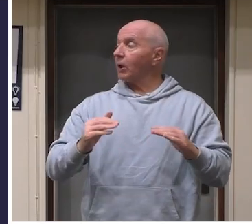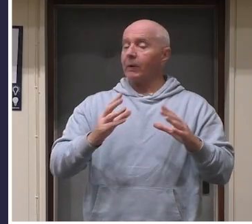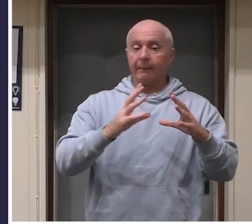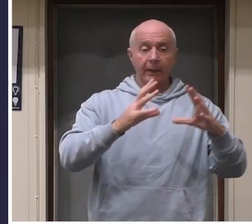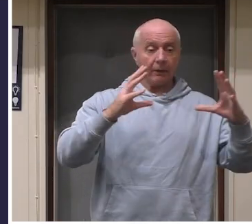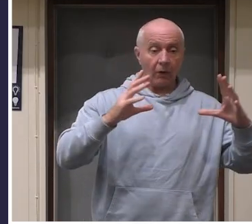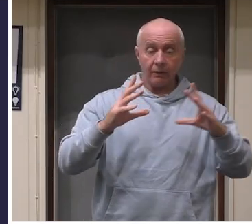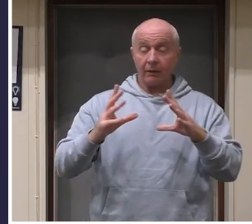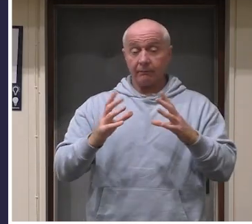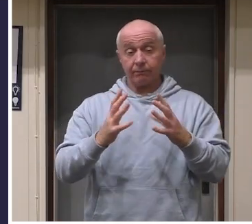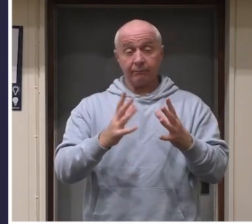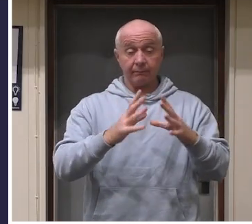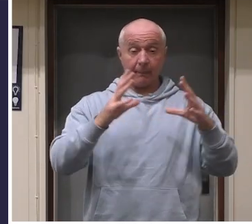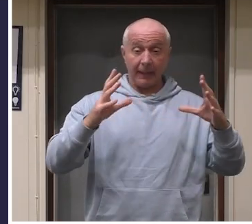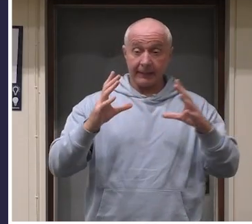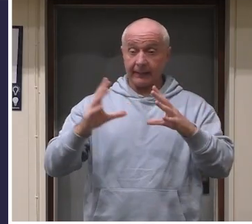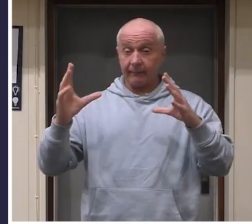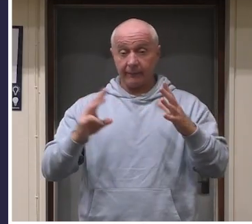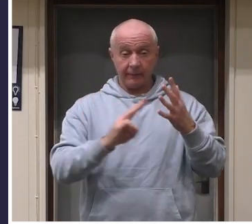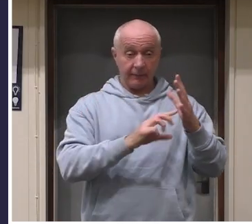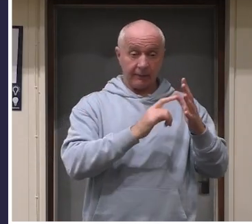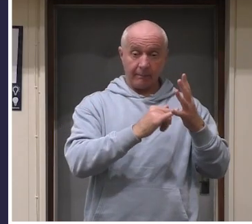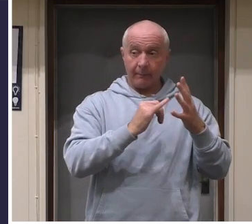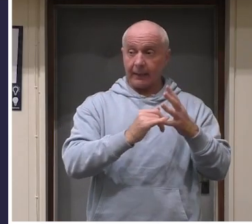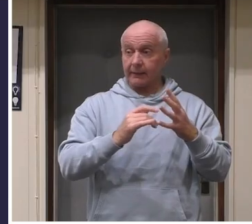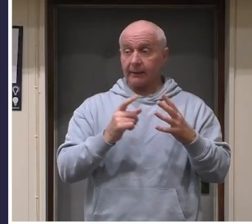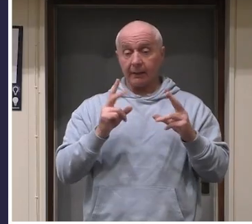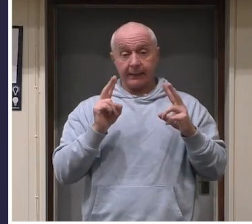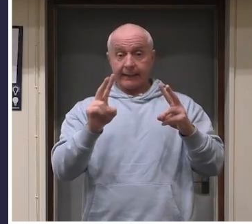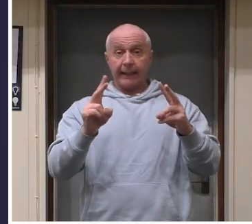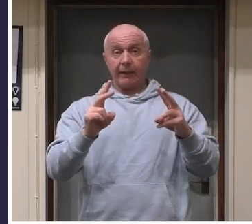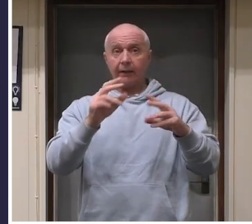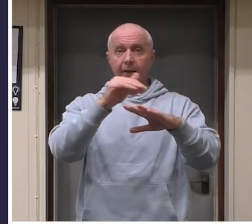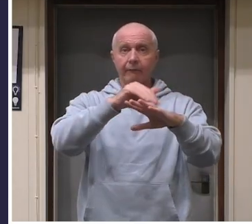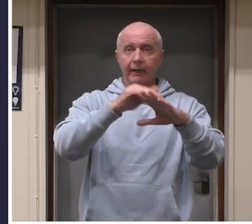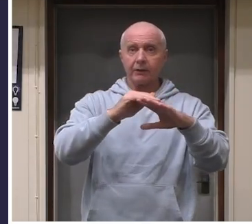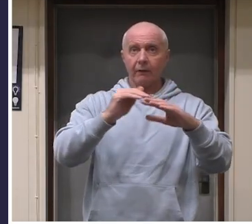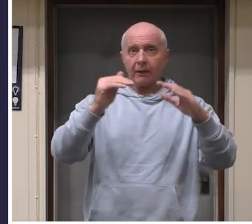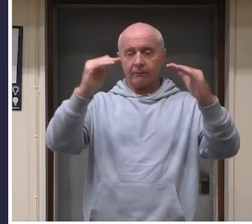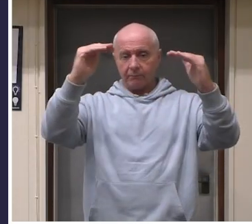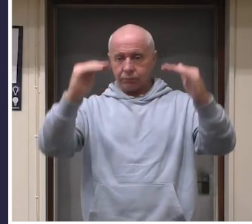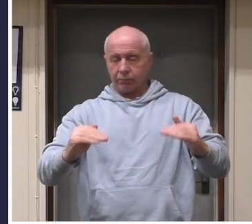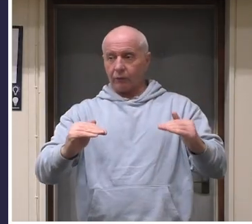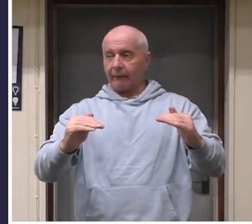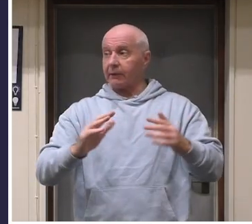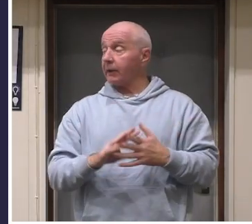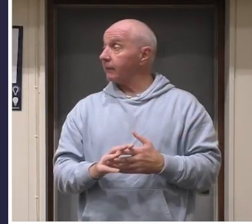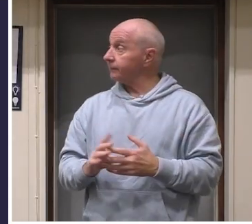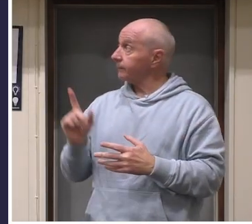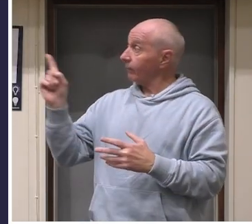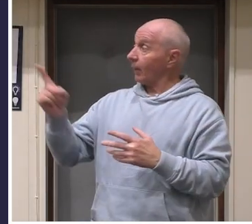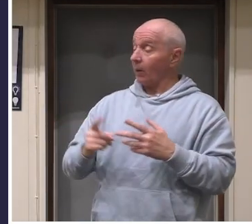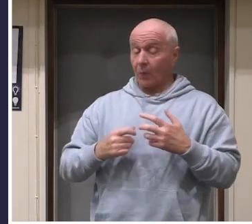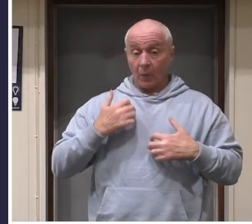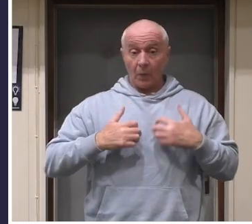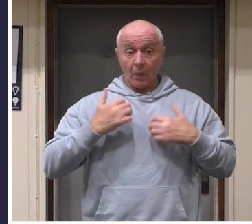more massive objects so that you can start seeing the effect of gravity of these quantum superpositions. And this is a very exciting field of research. One of the